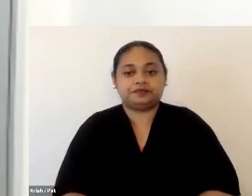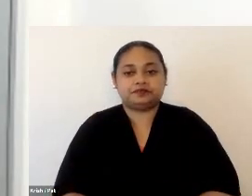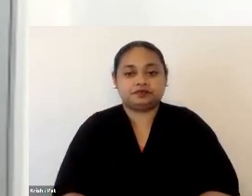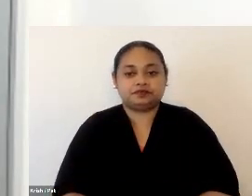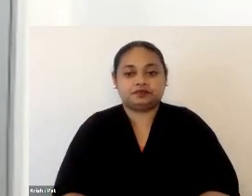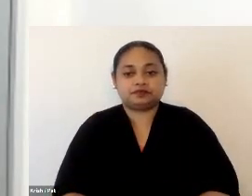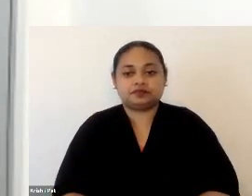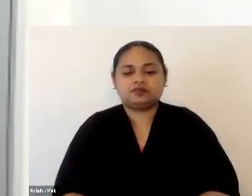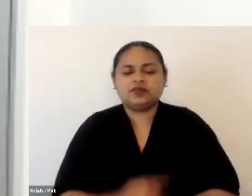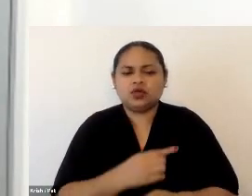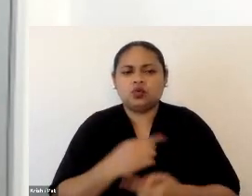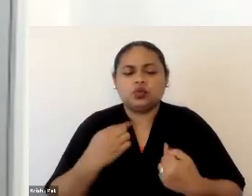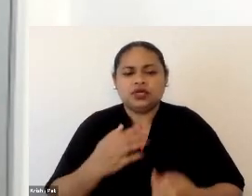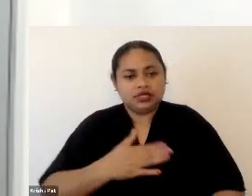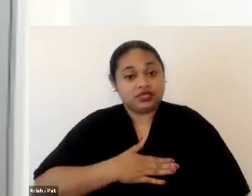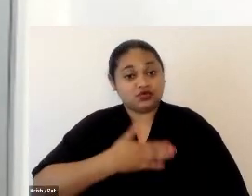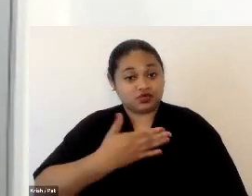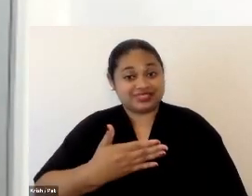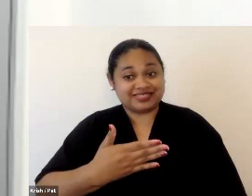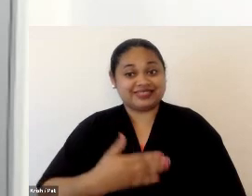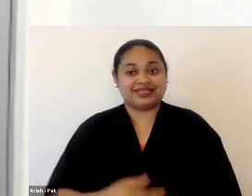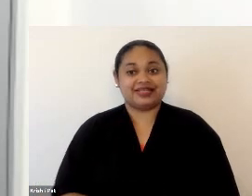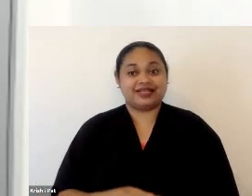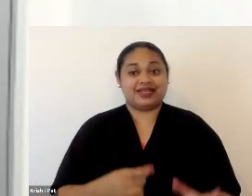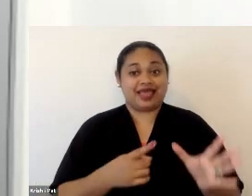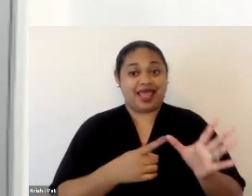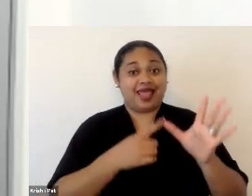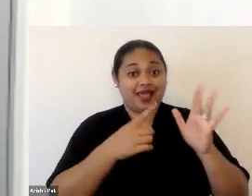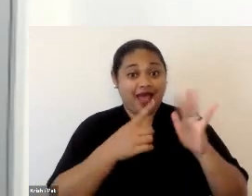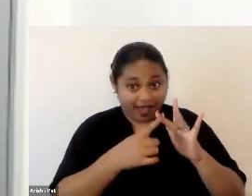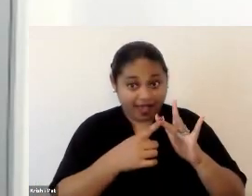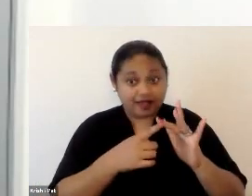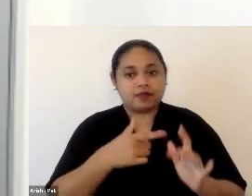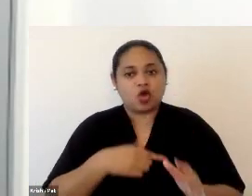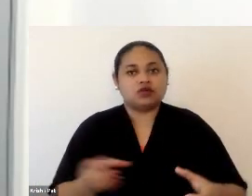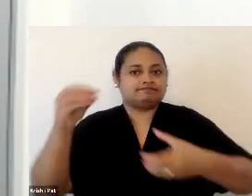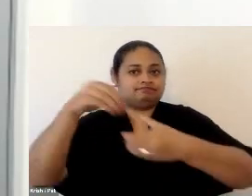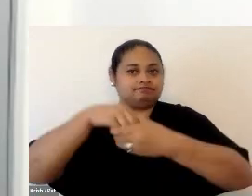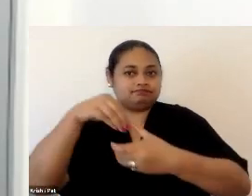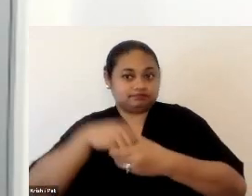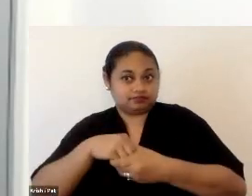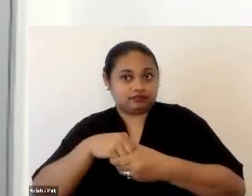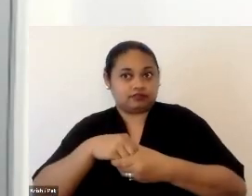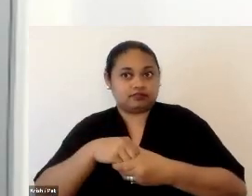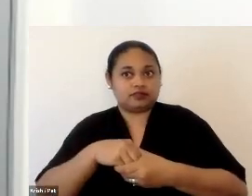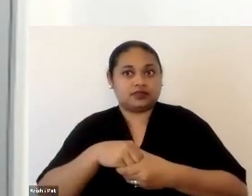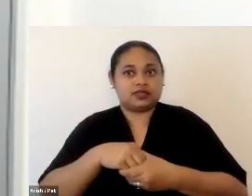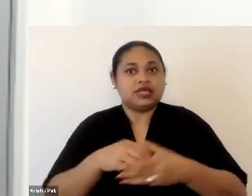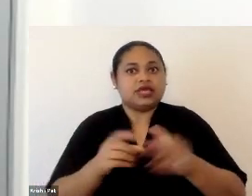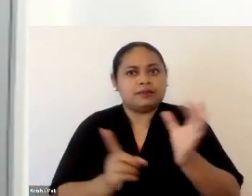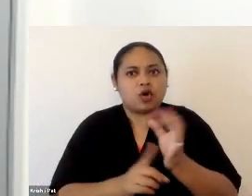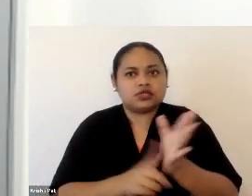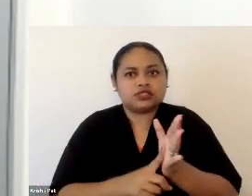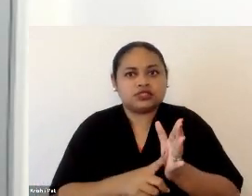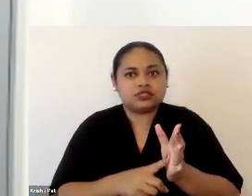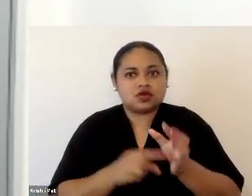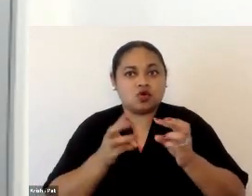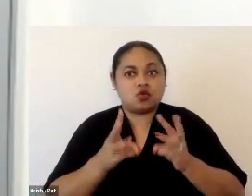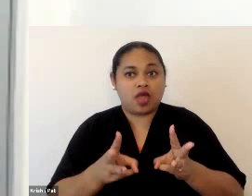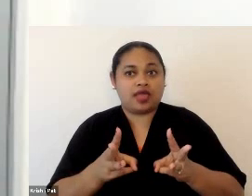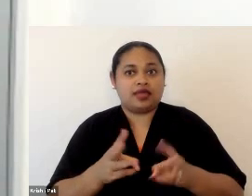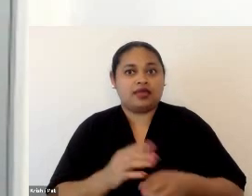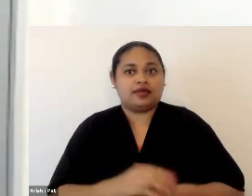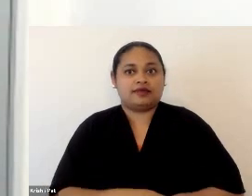especially interested in AI because it engages human rights in a significant way, and it may lead to